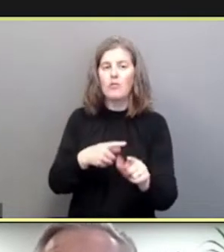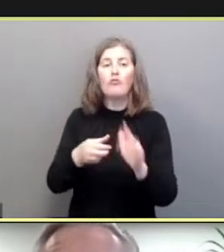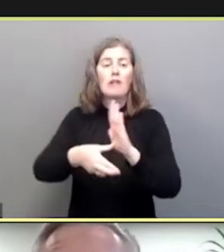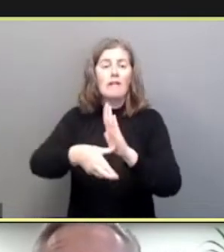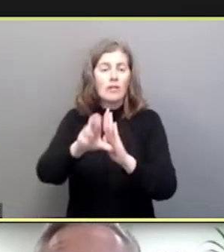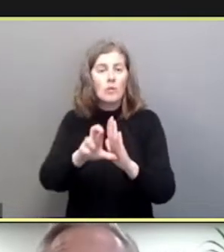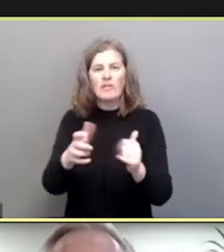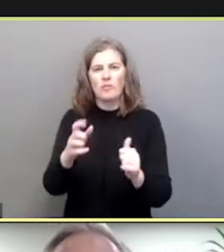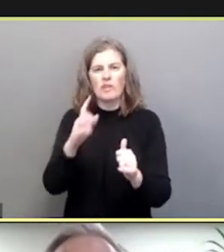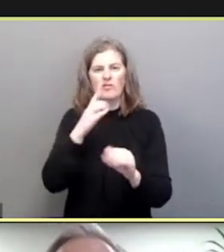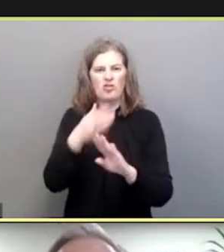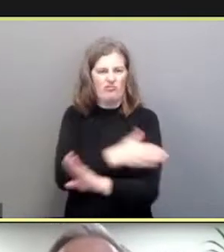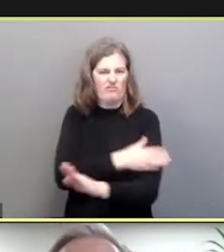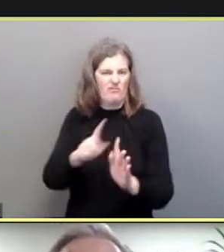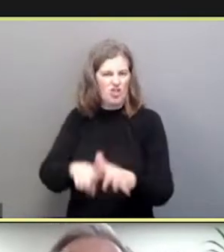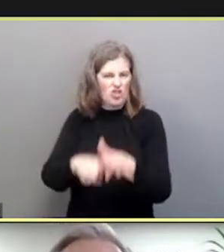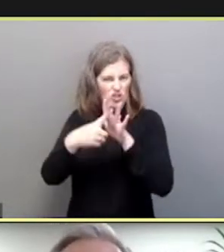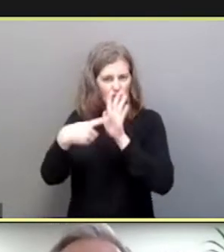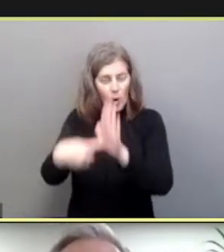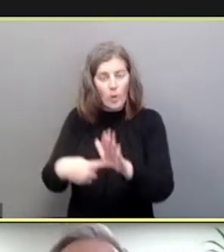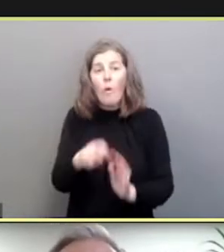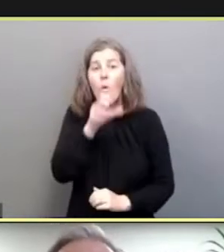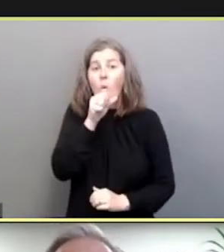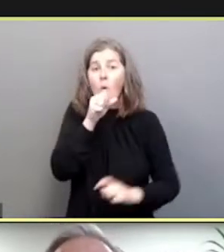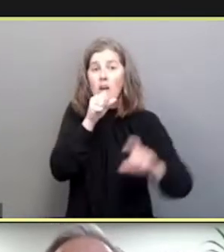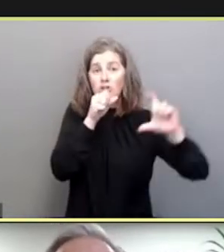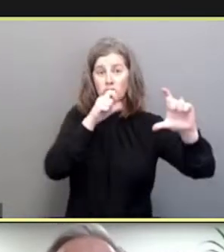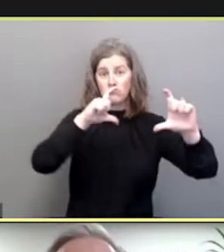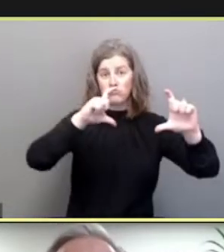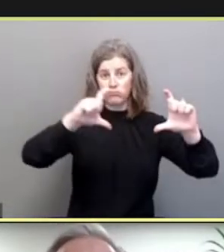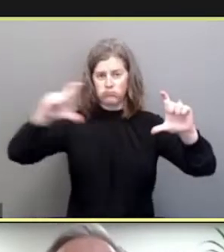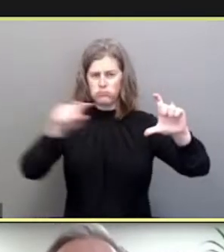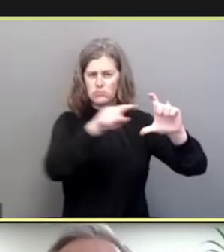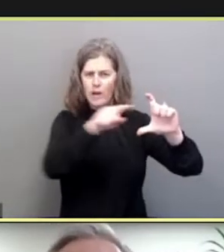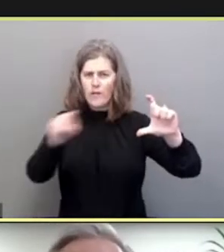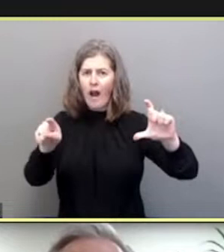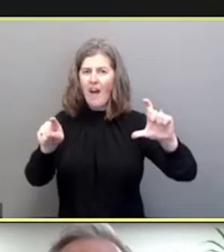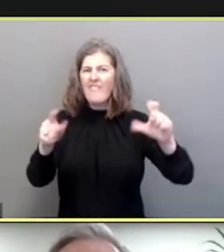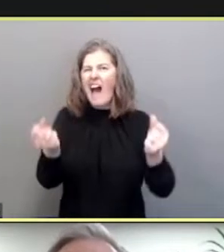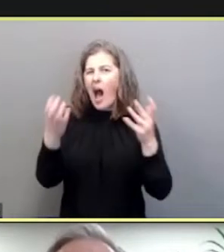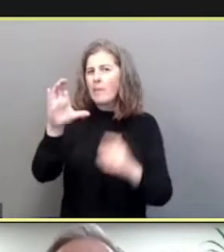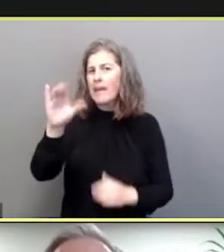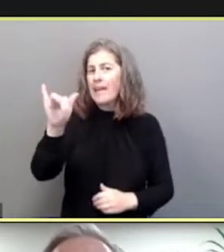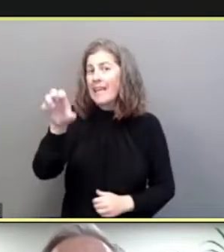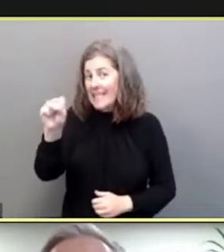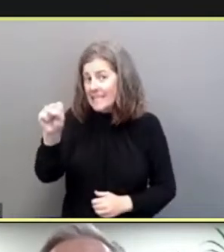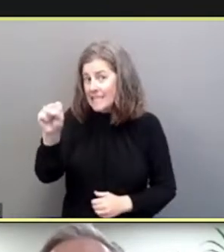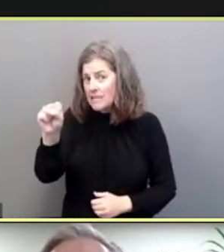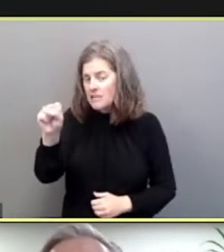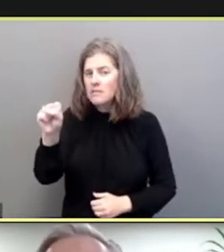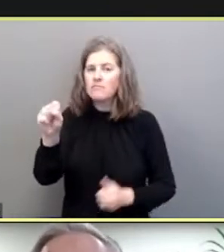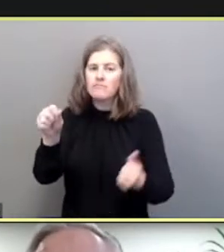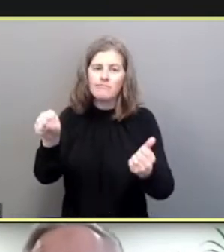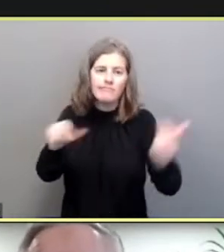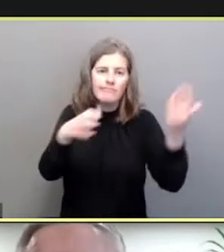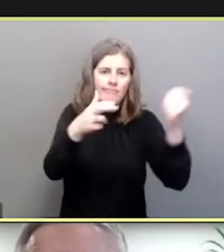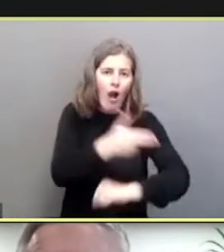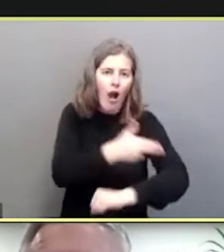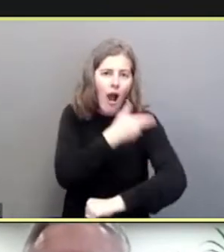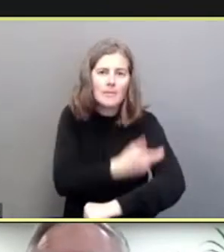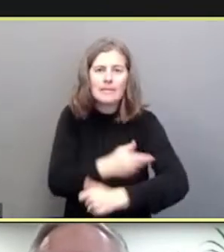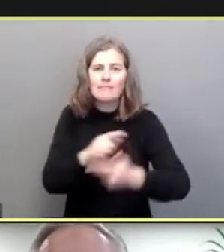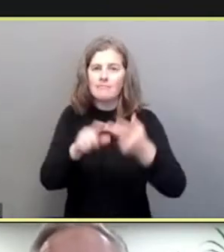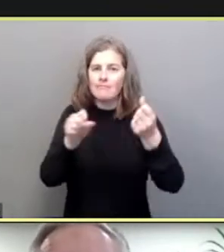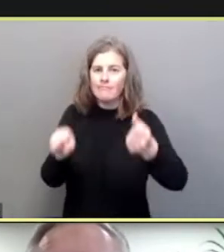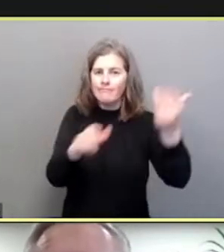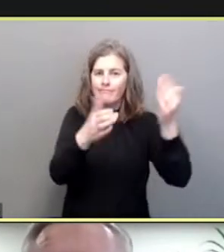this at the beginning. Orange here is the number of cases, hospitalizations, and deaths